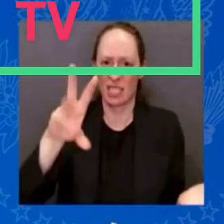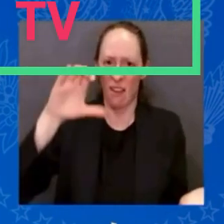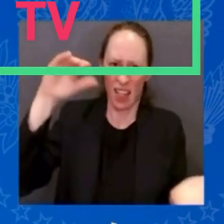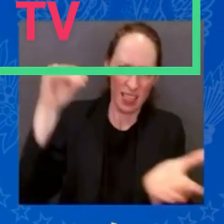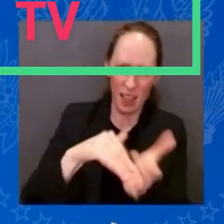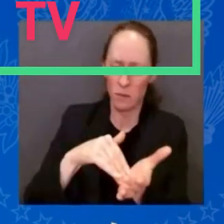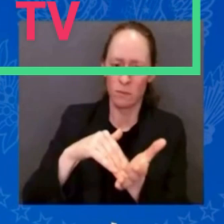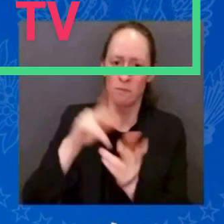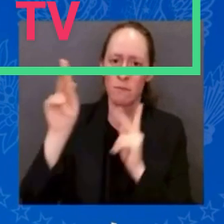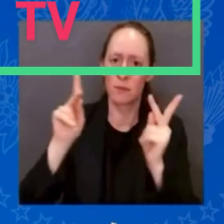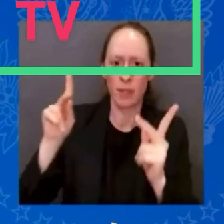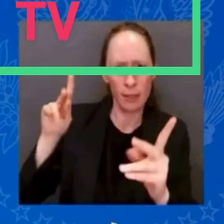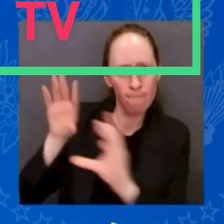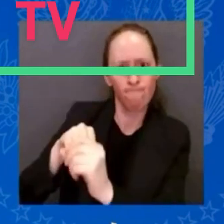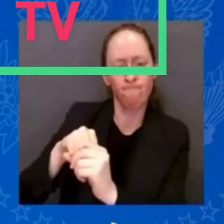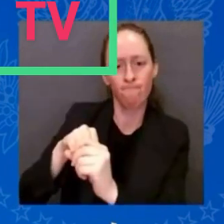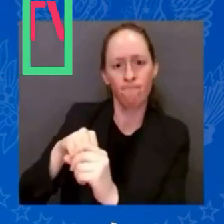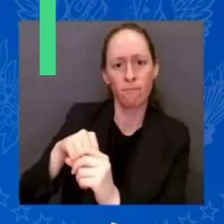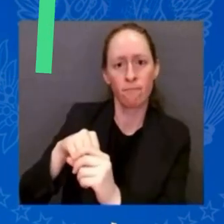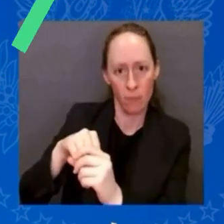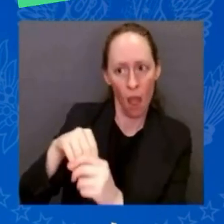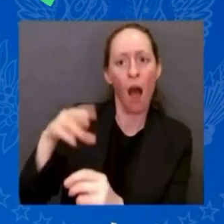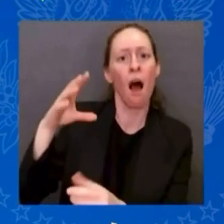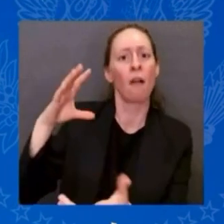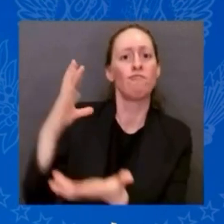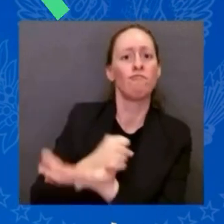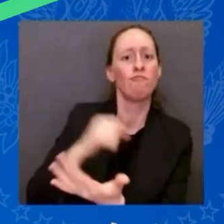program. And it's still available.